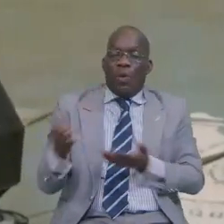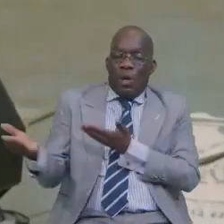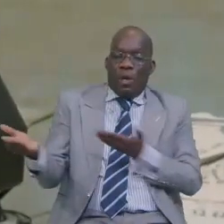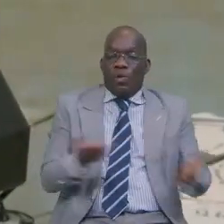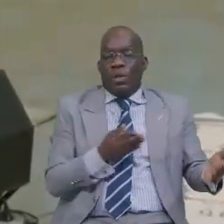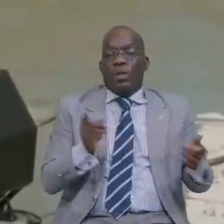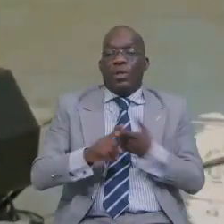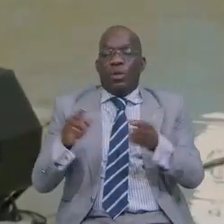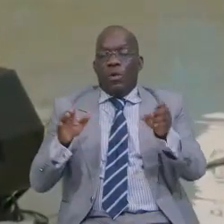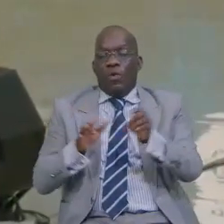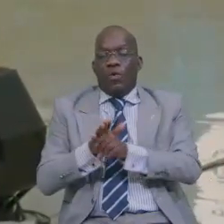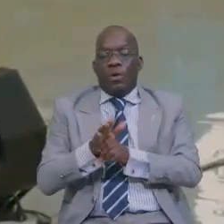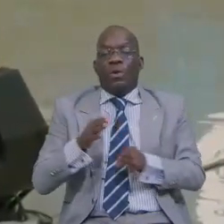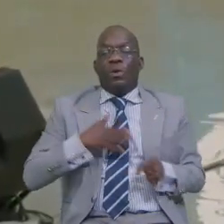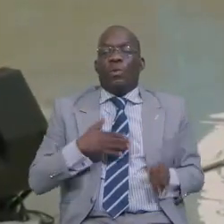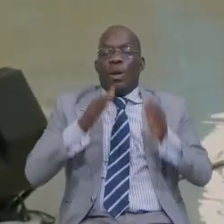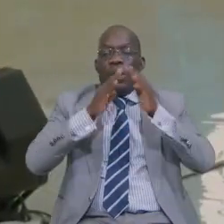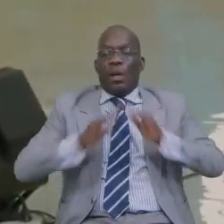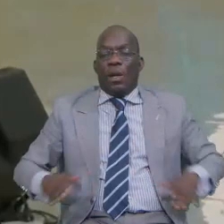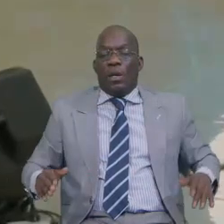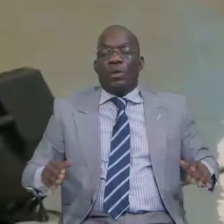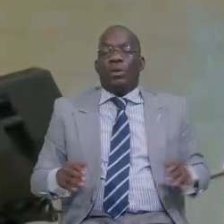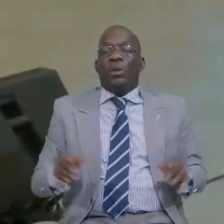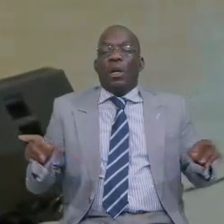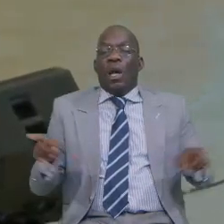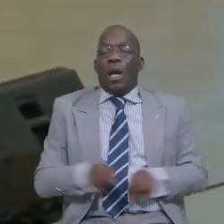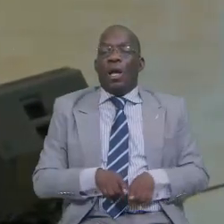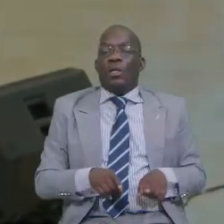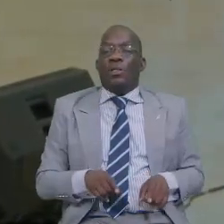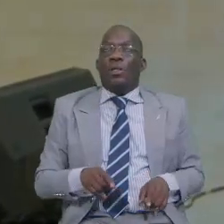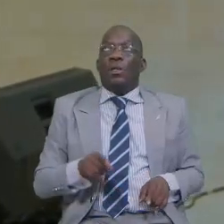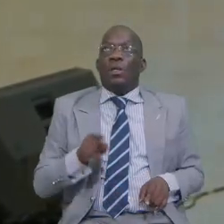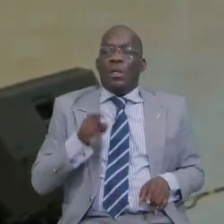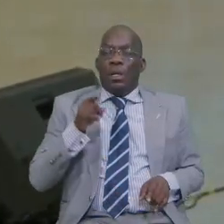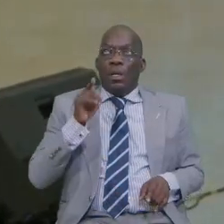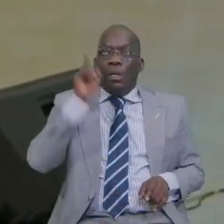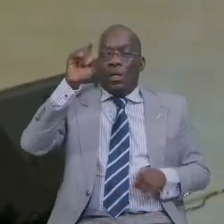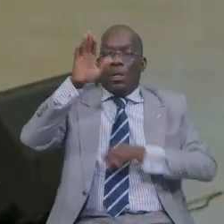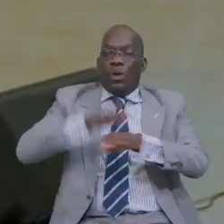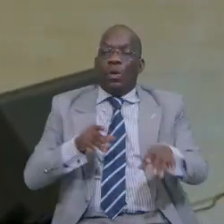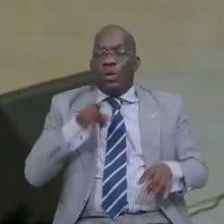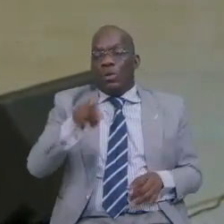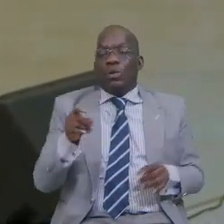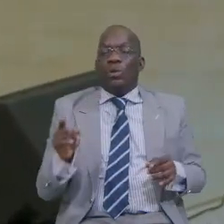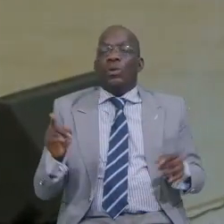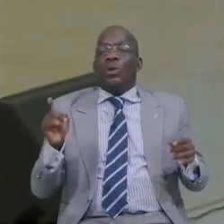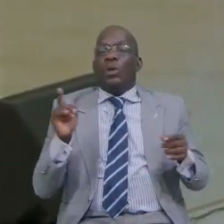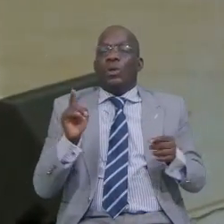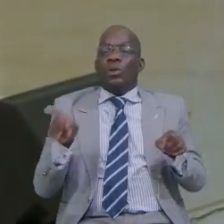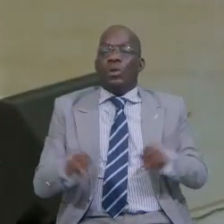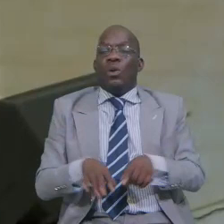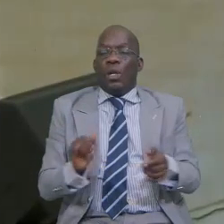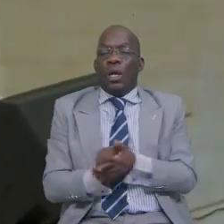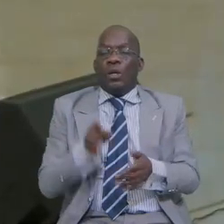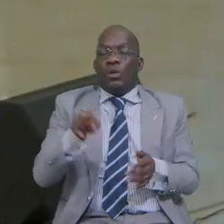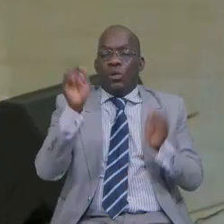up my house. And he has called you now with a compelling commission. So you cannot sit back. So you cannot